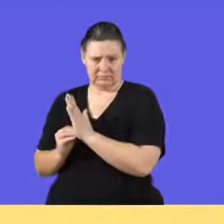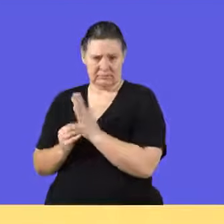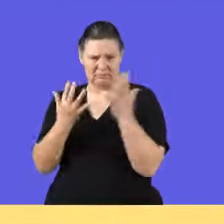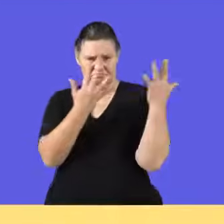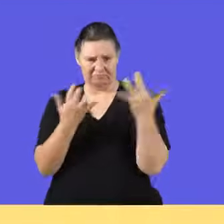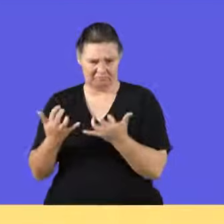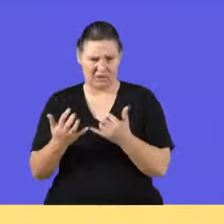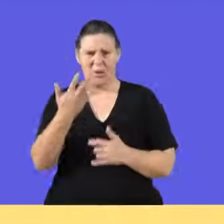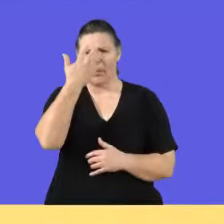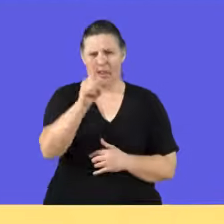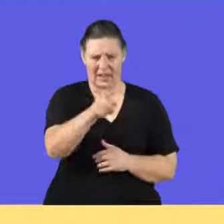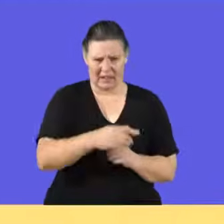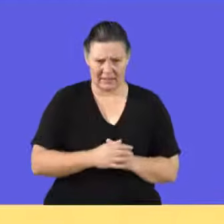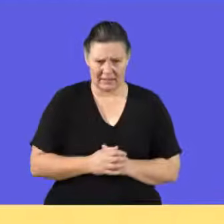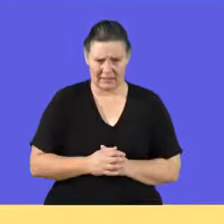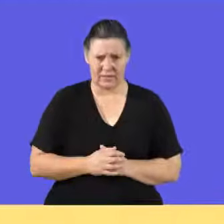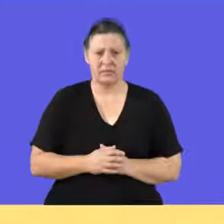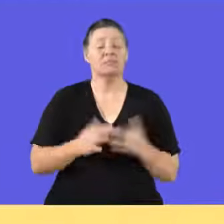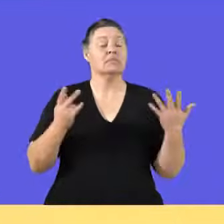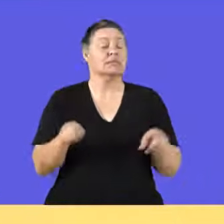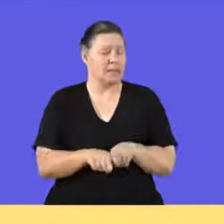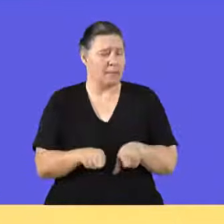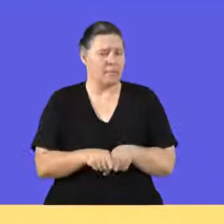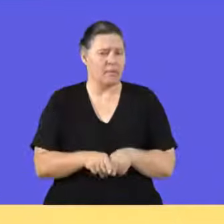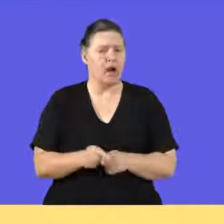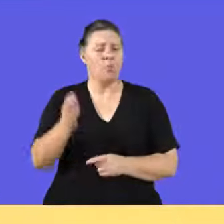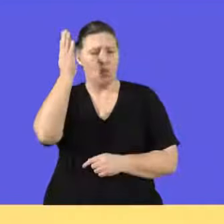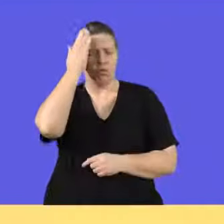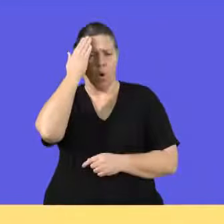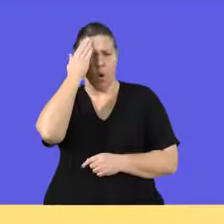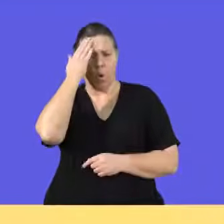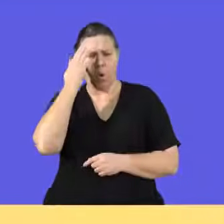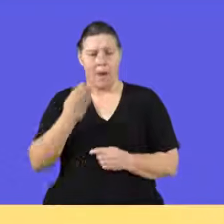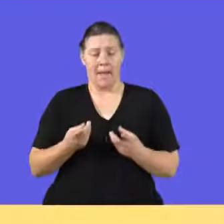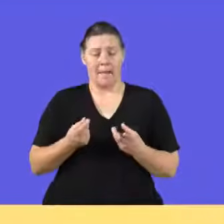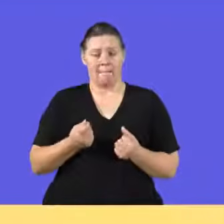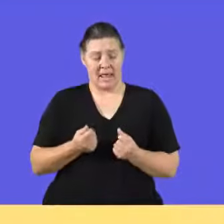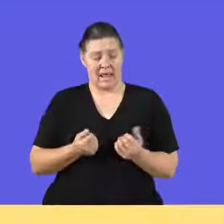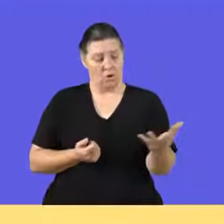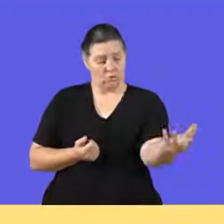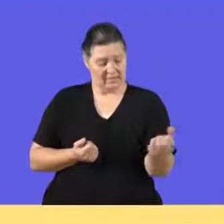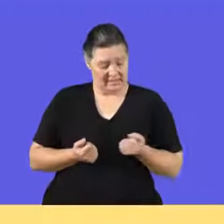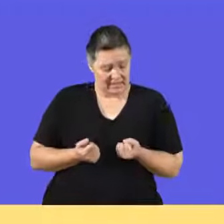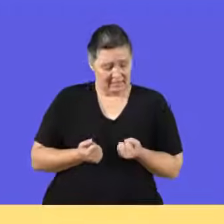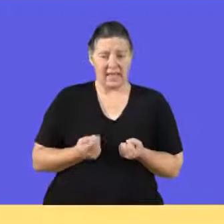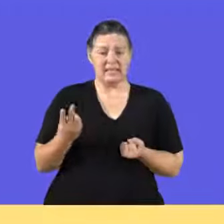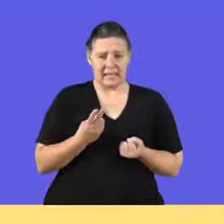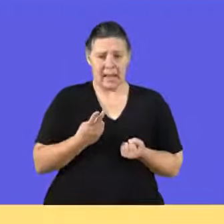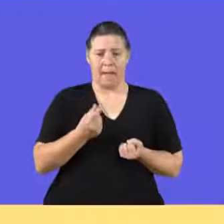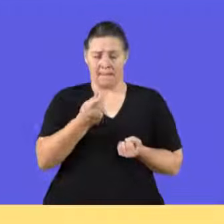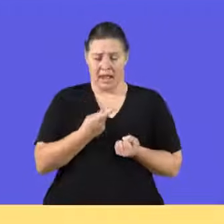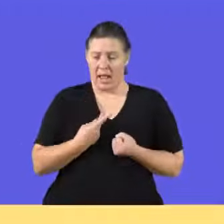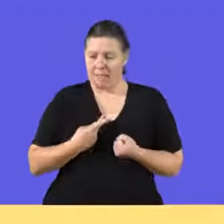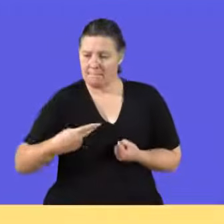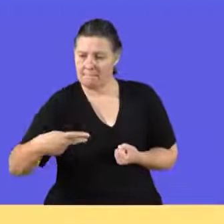know. At this point, you already know and are able to distinguish between money that has been